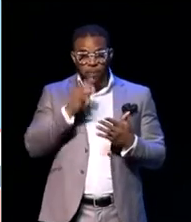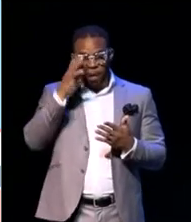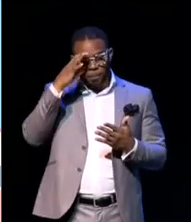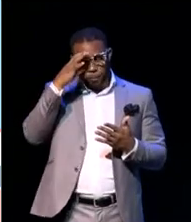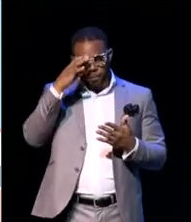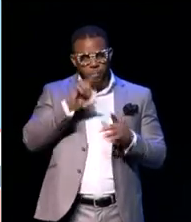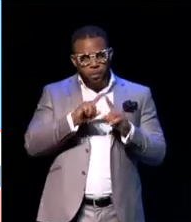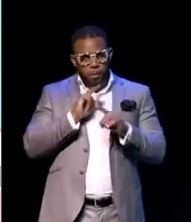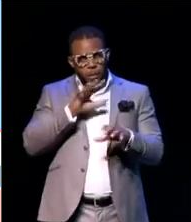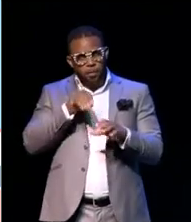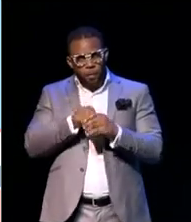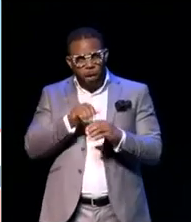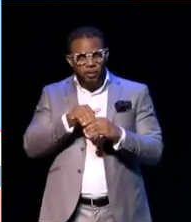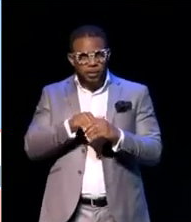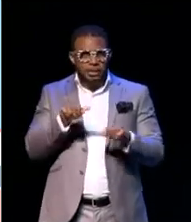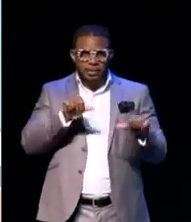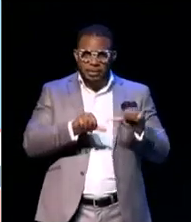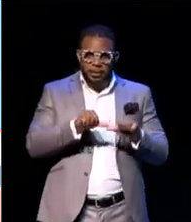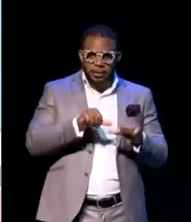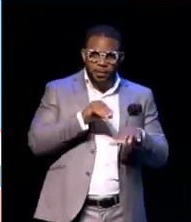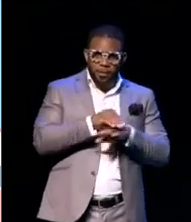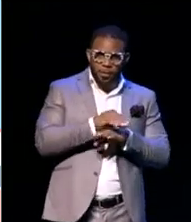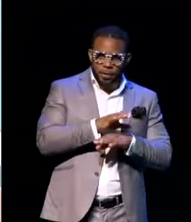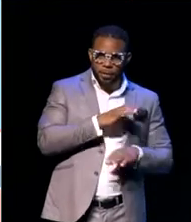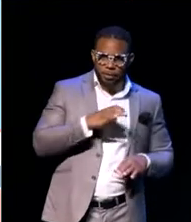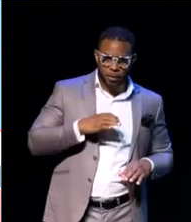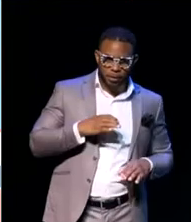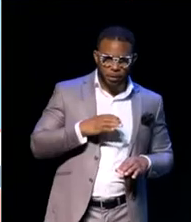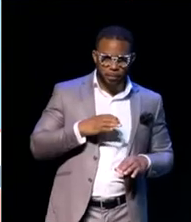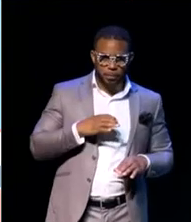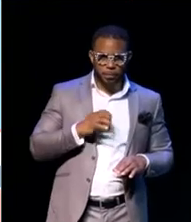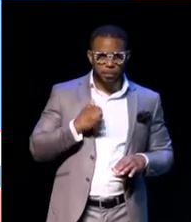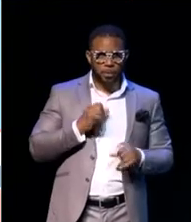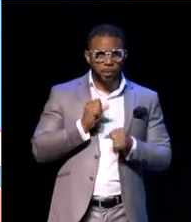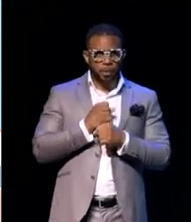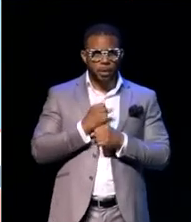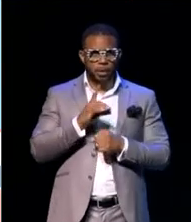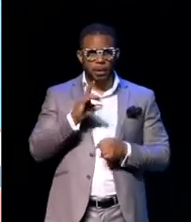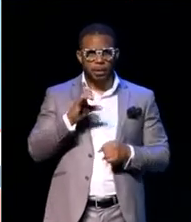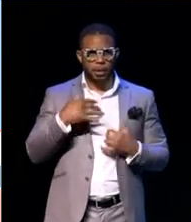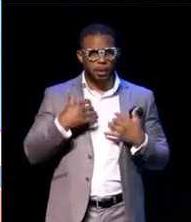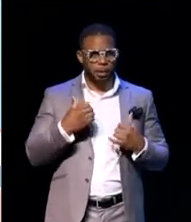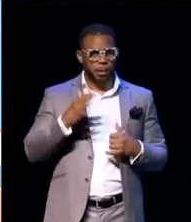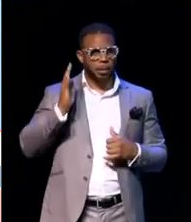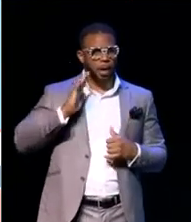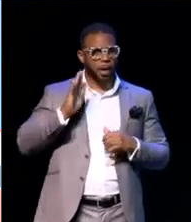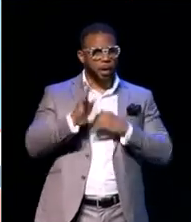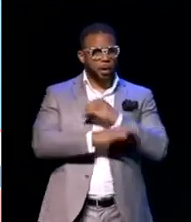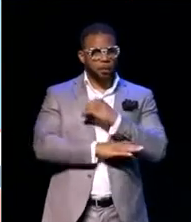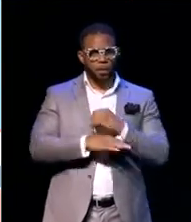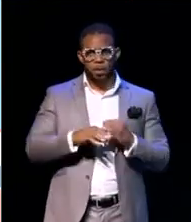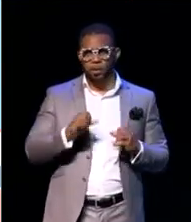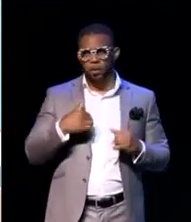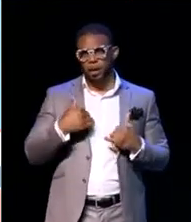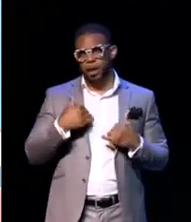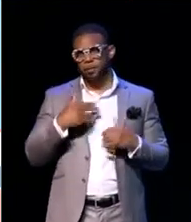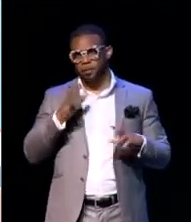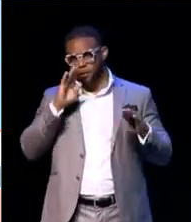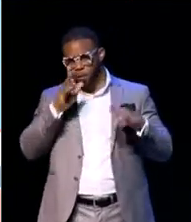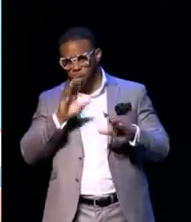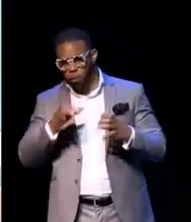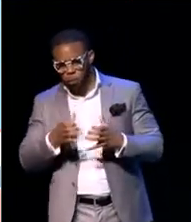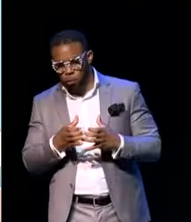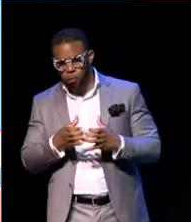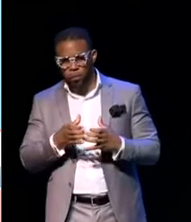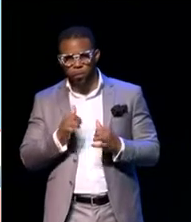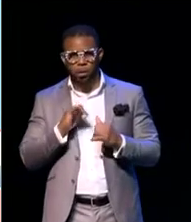they've also been involved in a scientific advisory committee that we created at DC Health back in the fall. So we've had focus